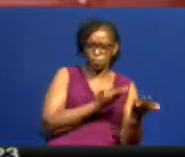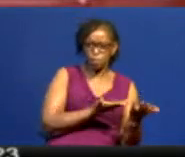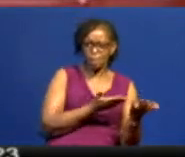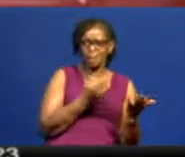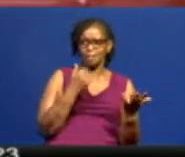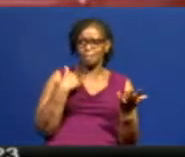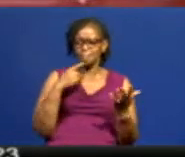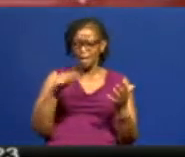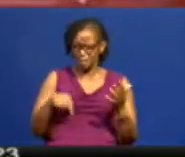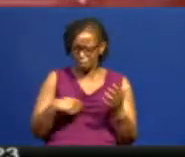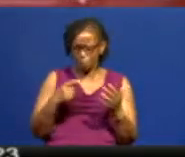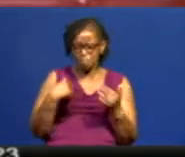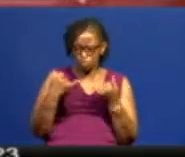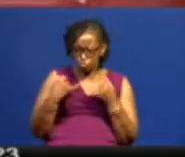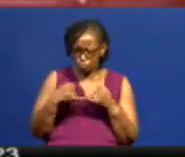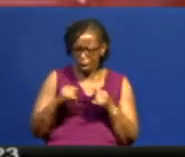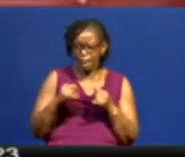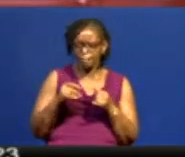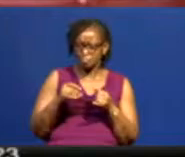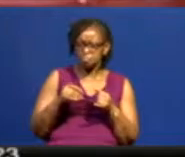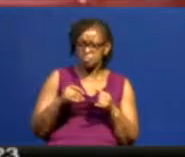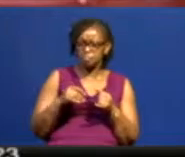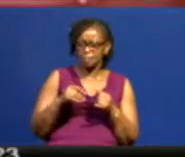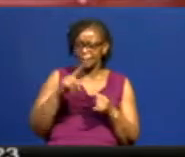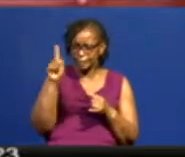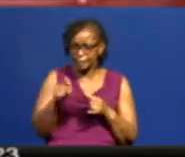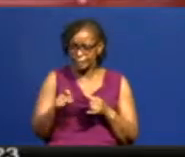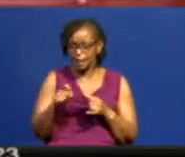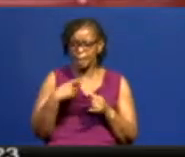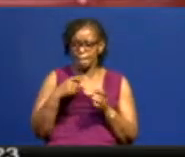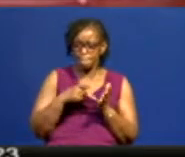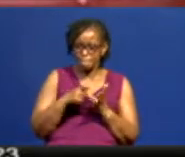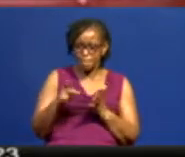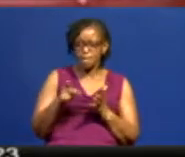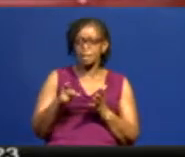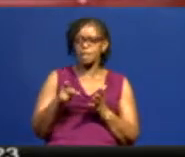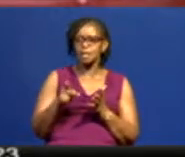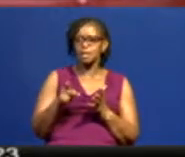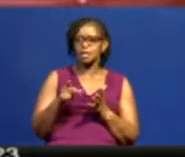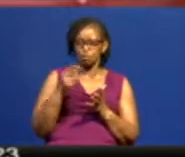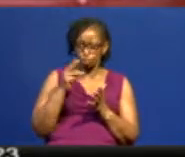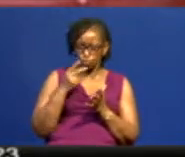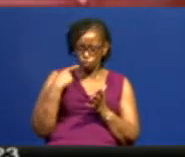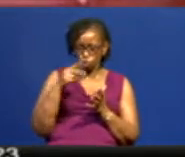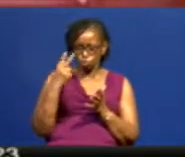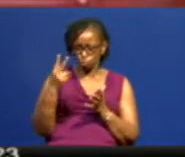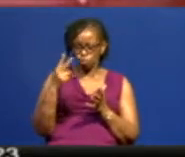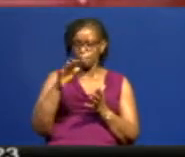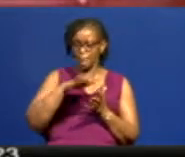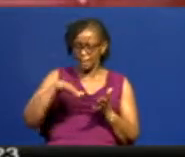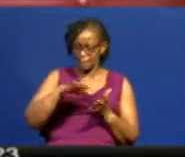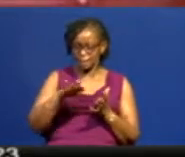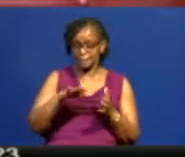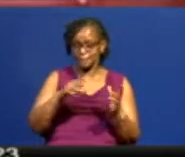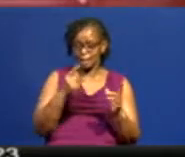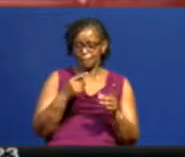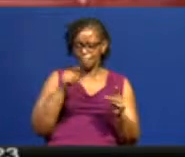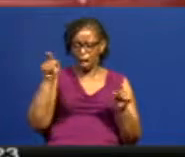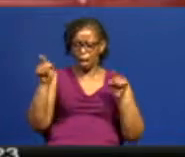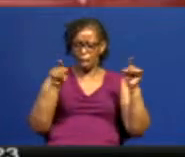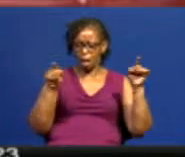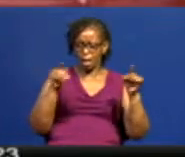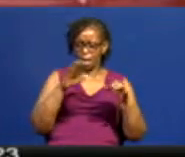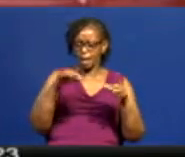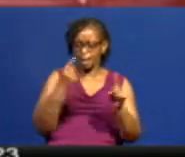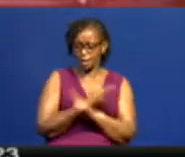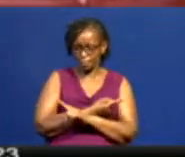an experimentation of paying for two differently located places using the